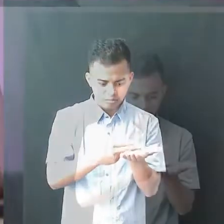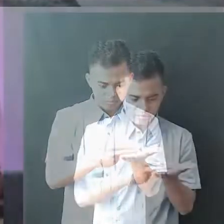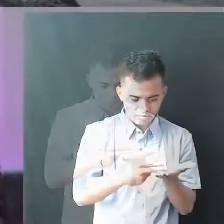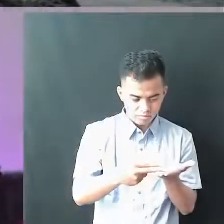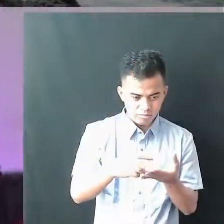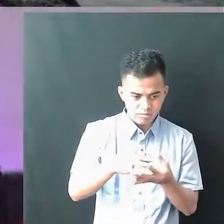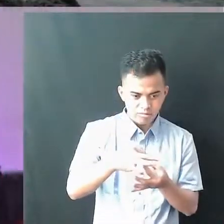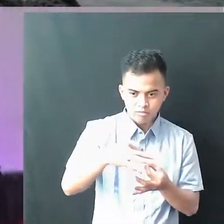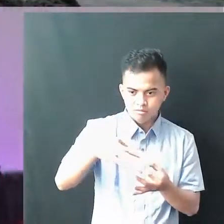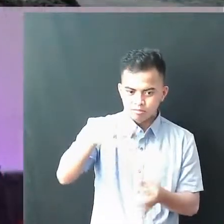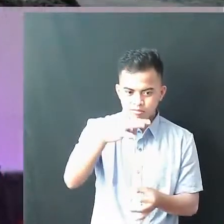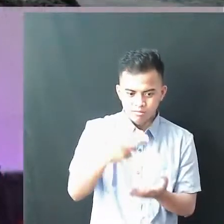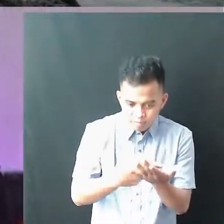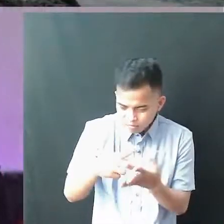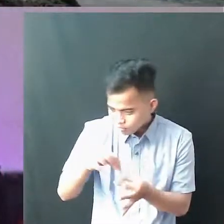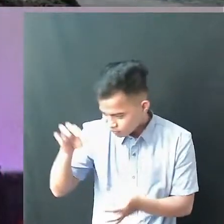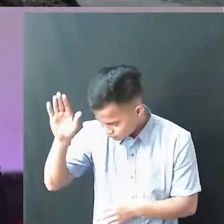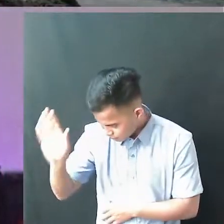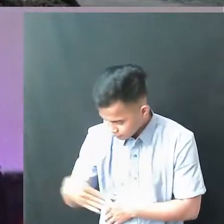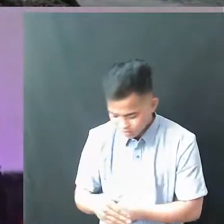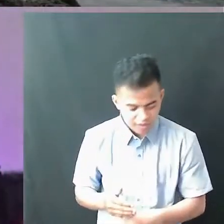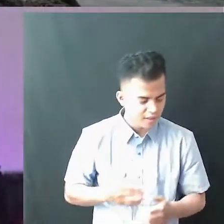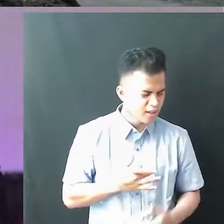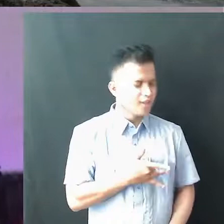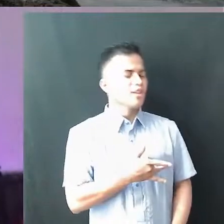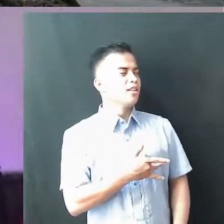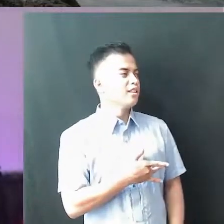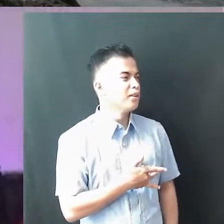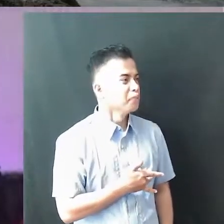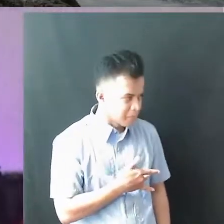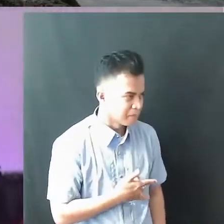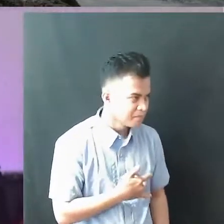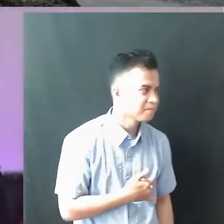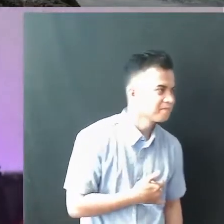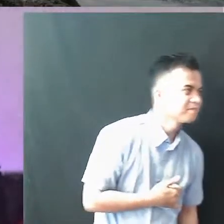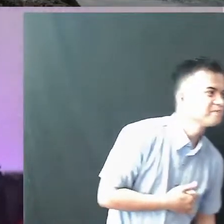and we look at verse 12 to 15.